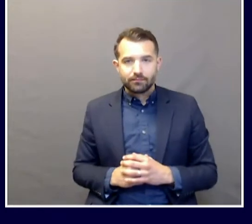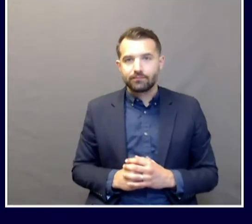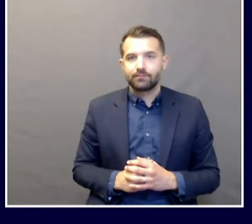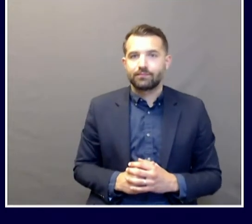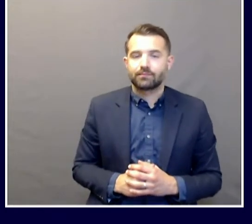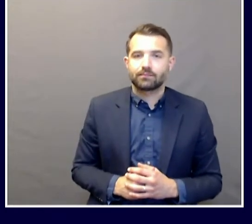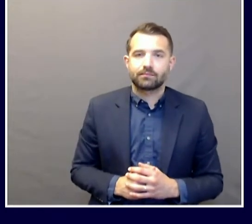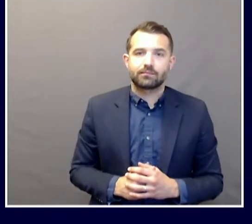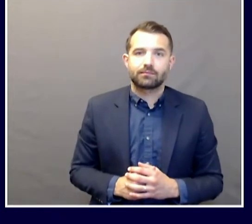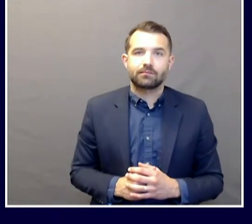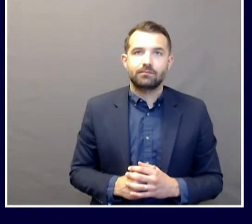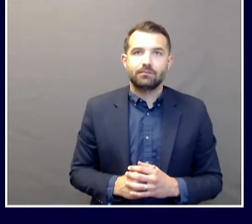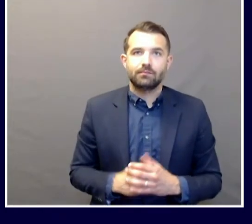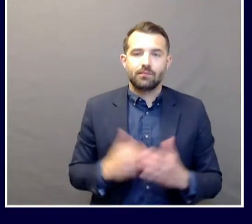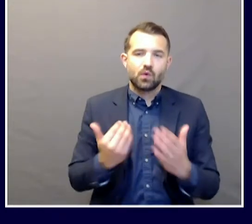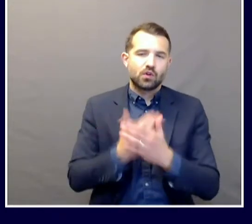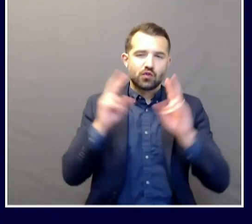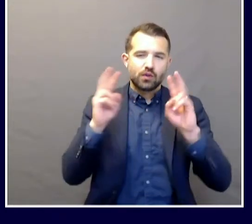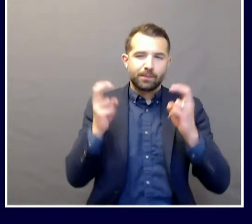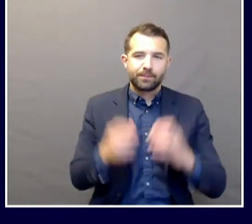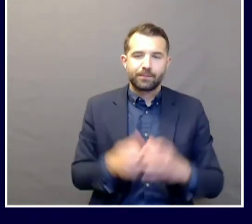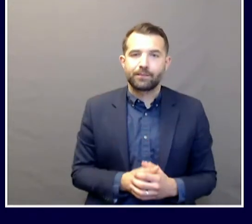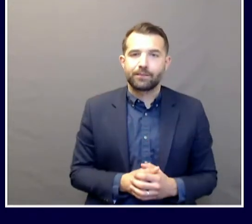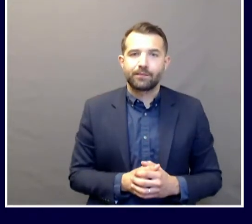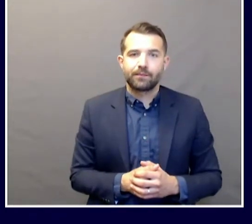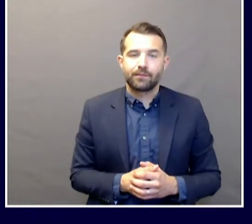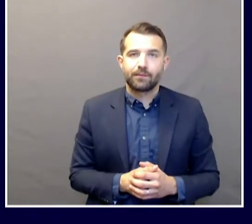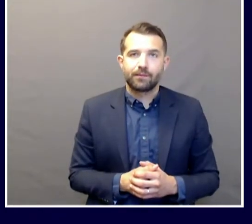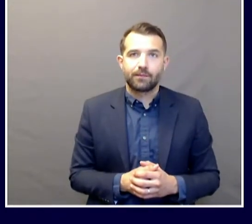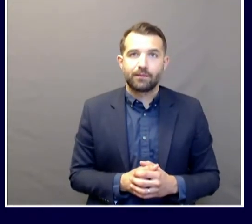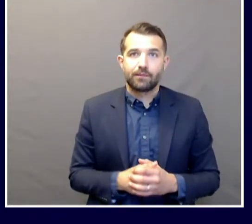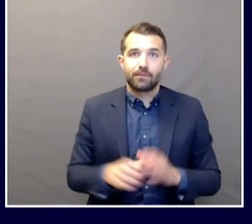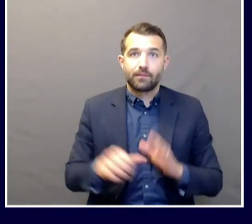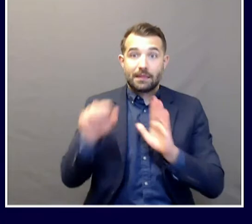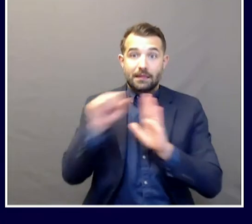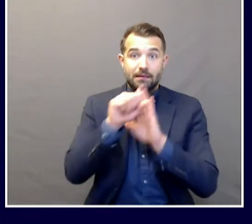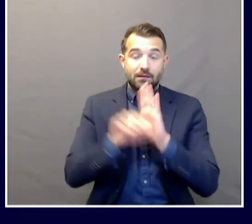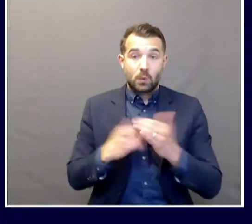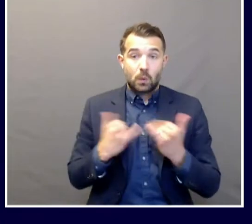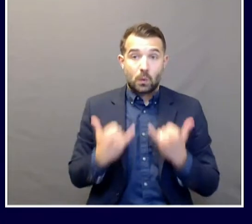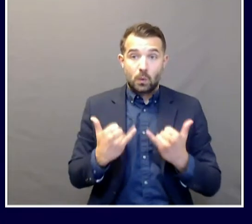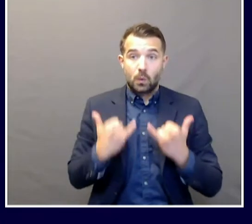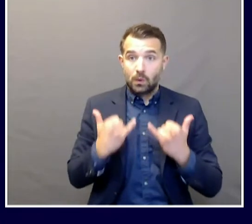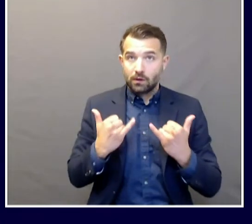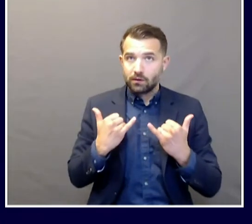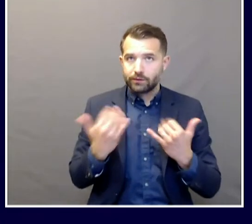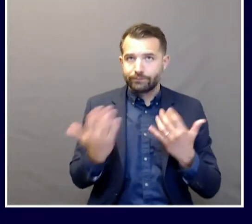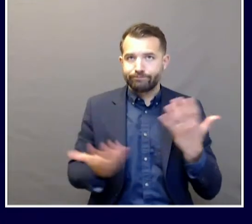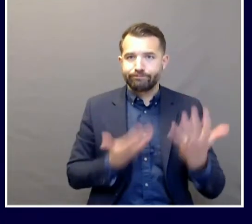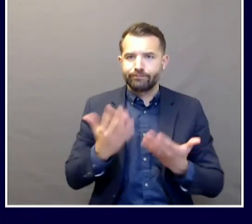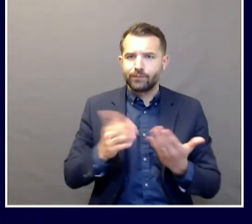the status of what the state is doing in terms of outreach to make sure that